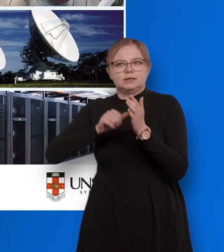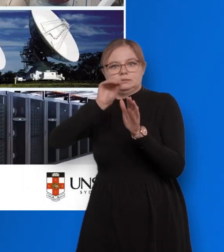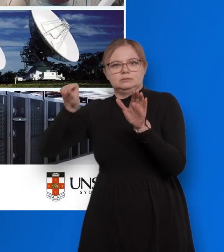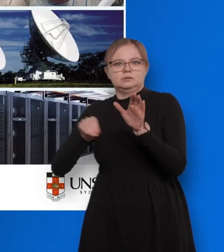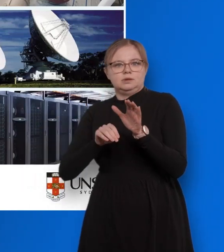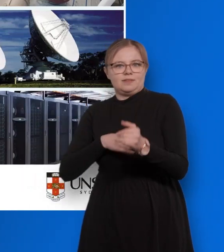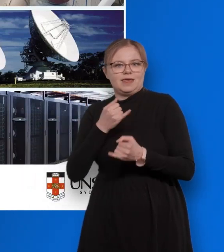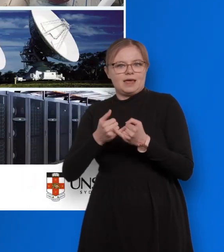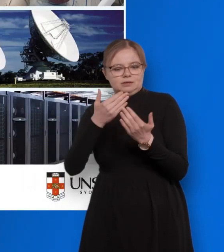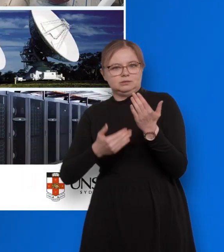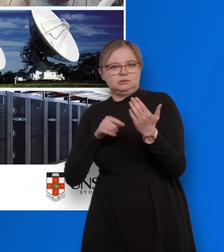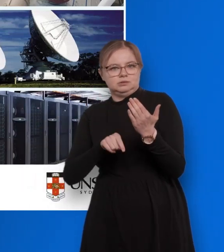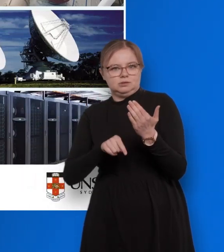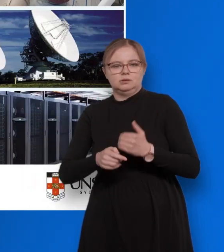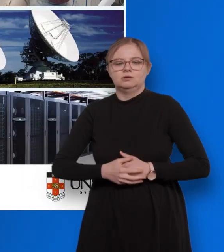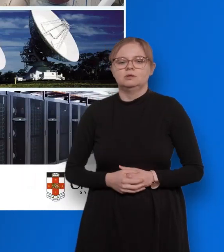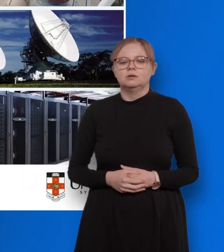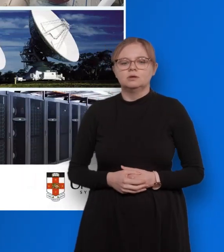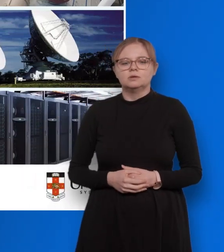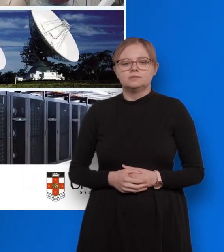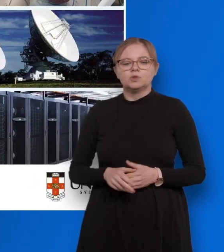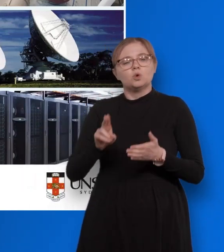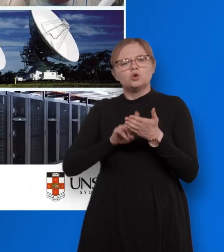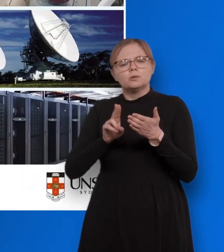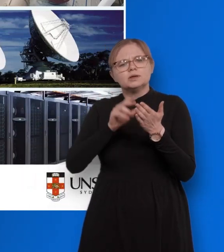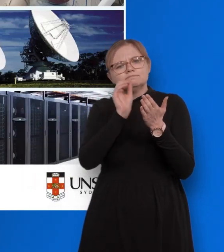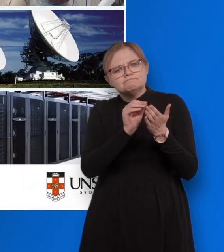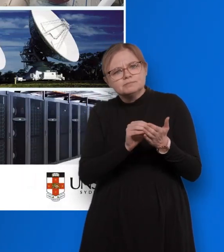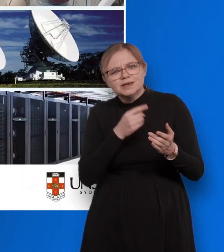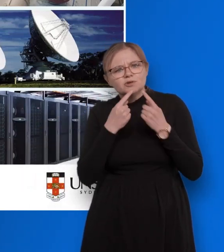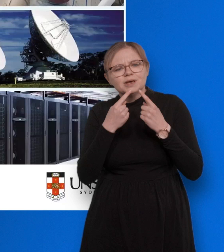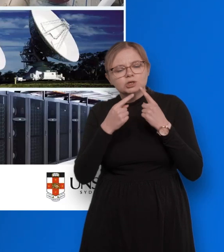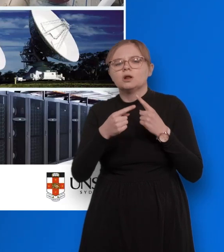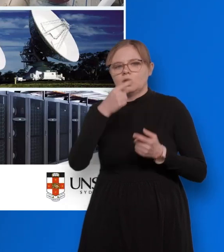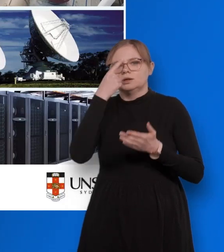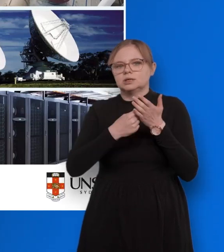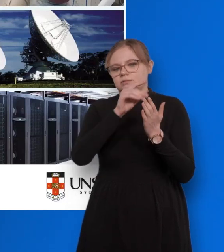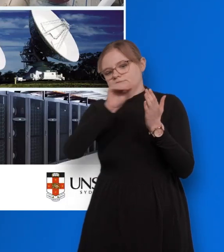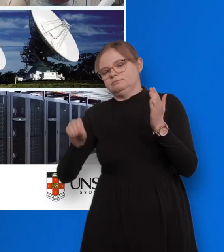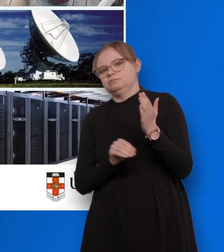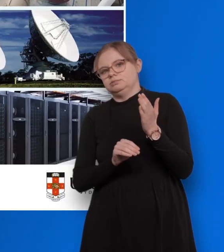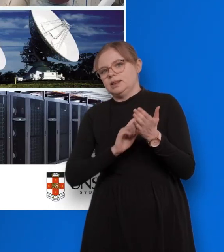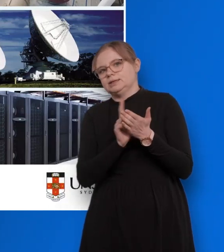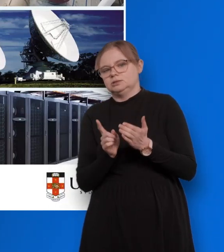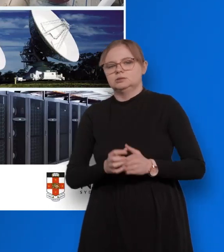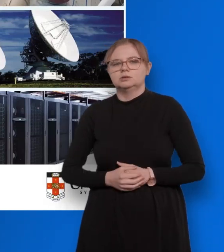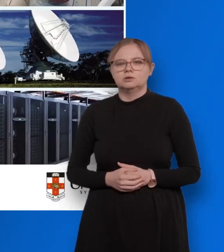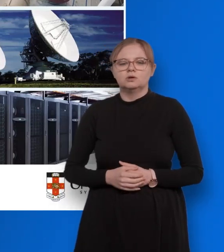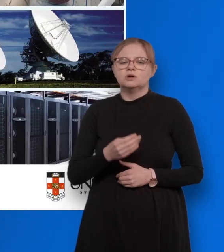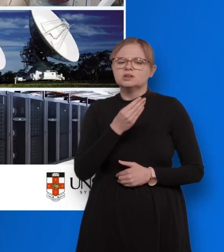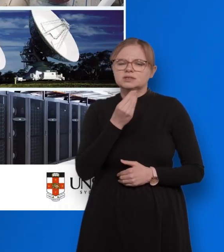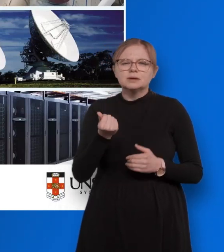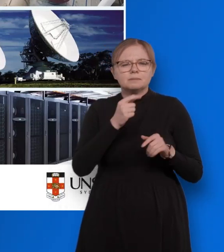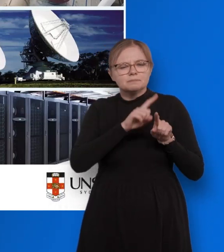what might be a default where applicant information appears first. So we have some variability already. You can see in the